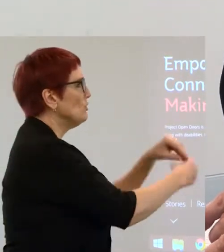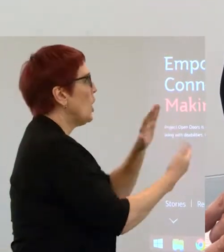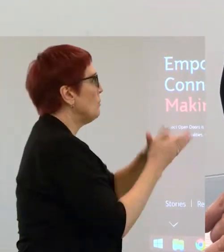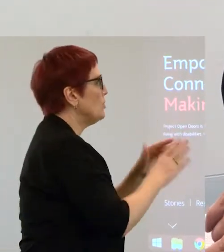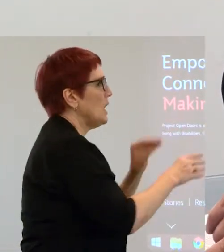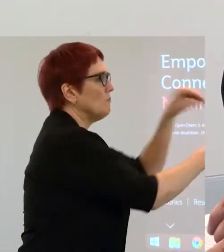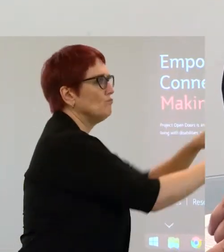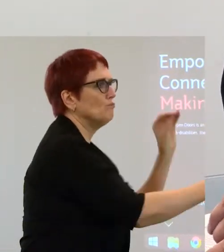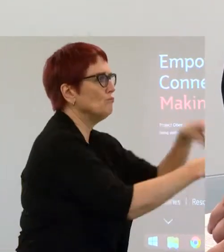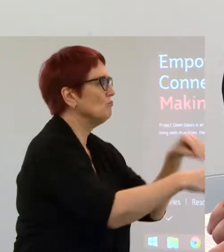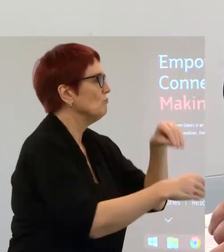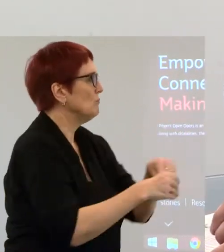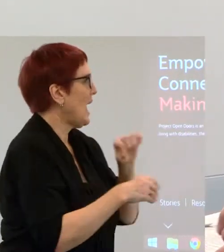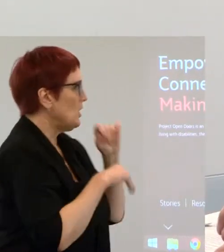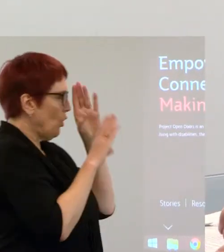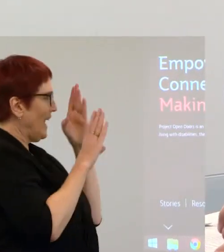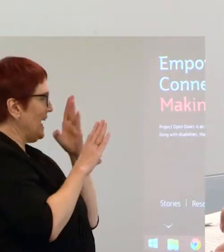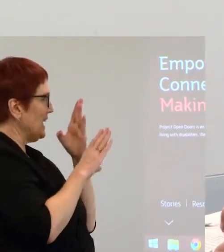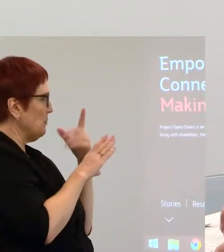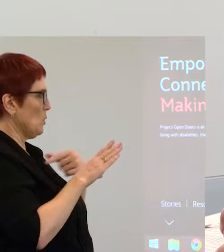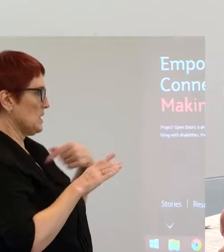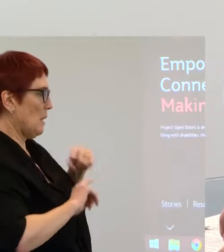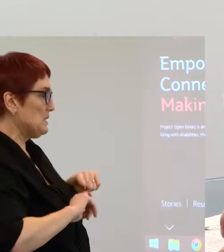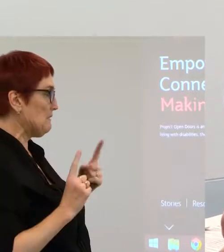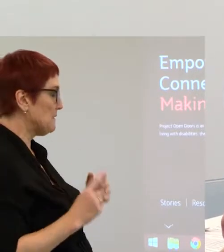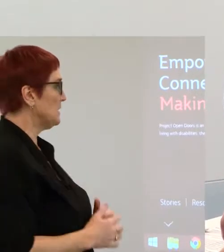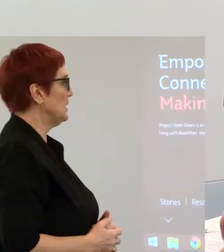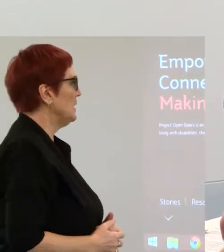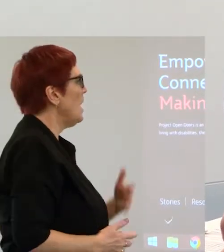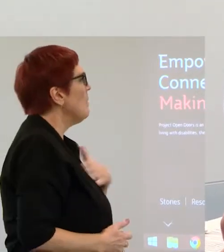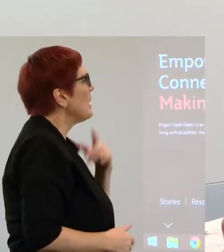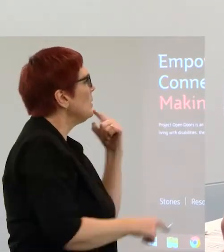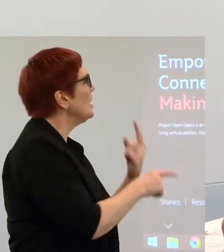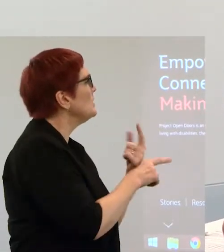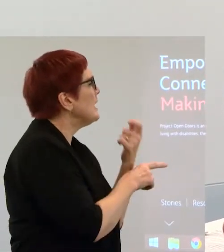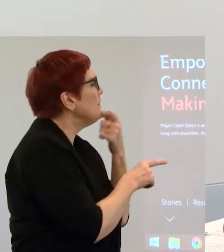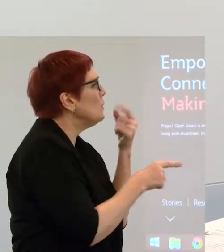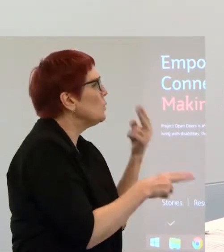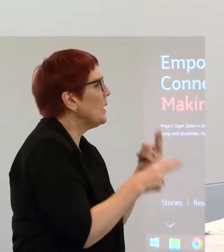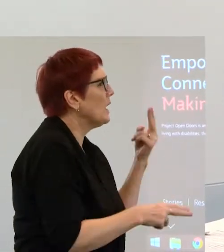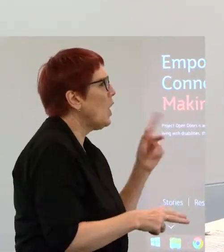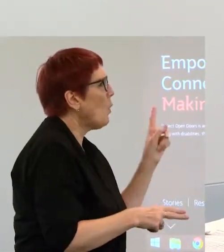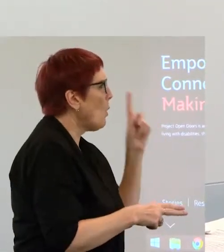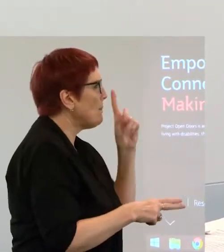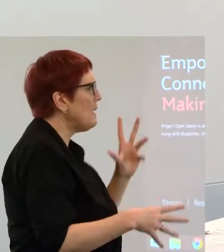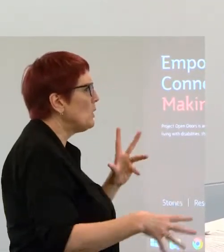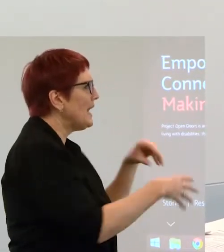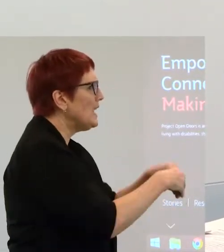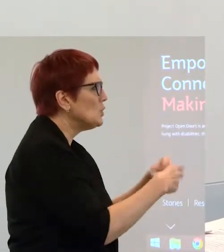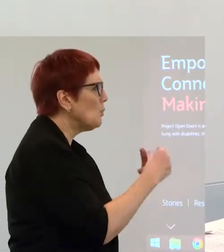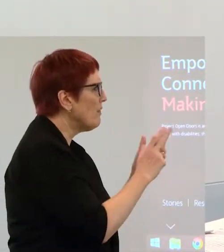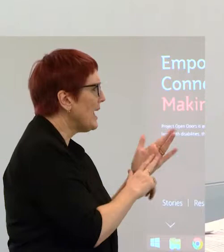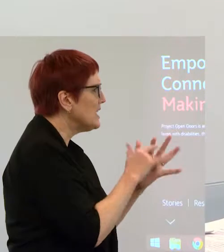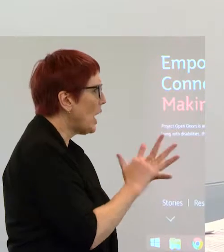more importantly, out of the shadows of difference. But I'd like to just point out a couple of quick things. What are people getting into with the advent